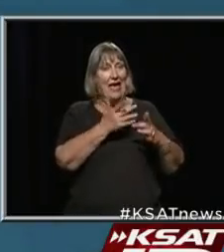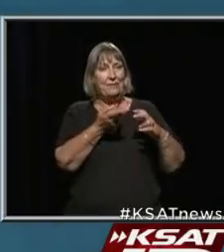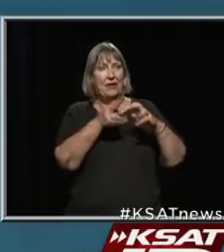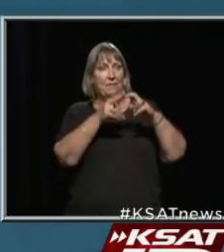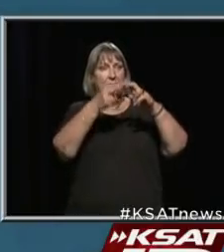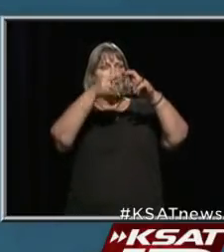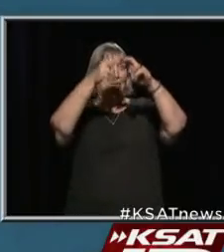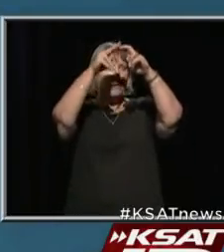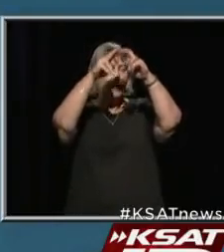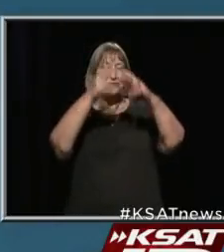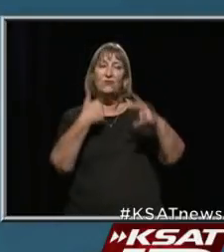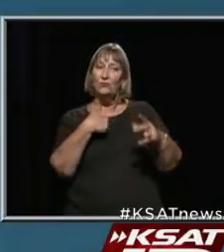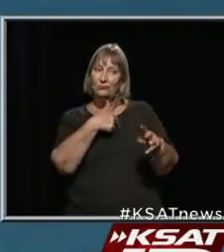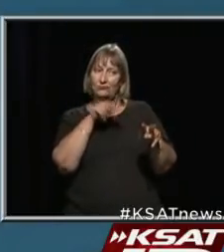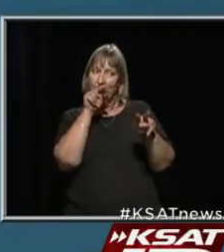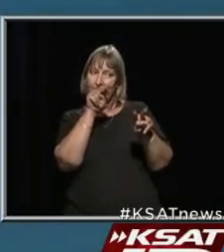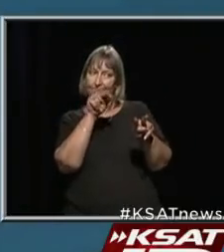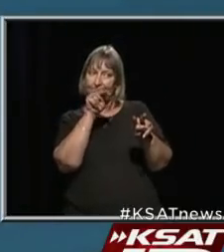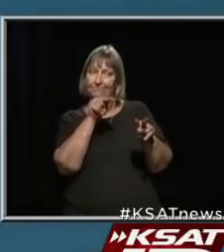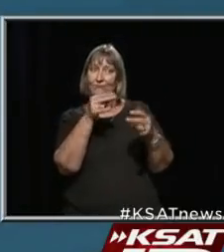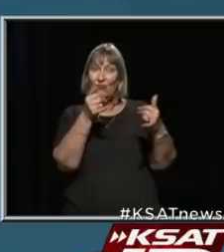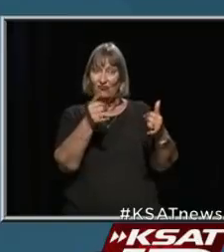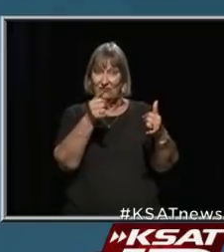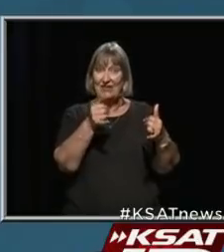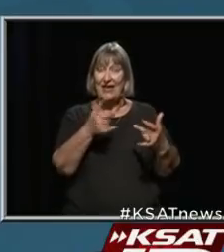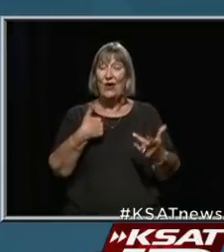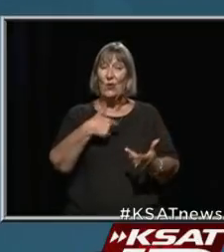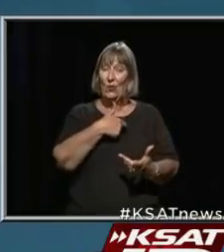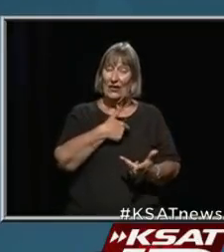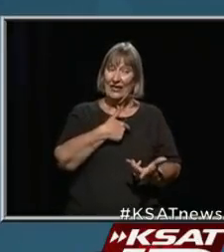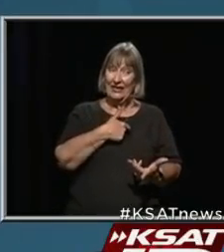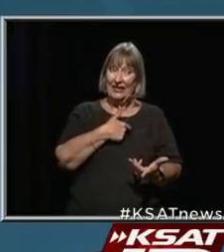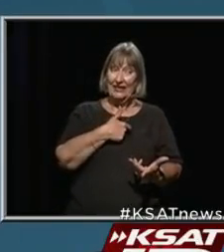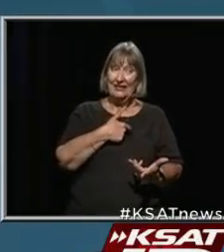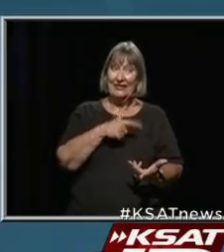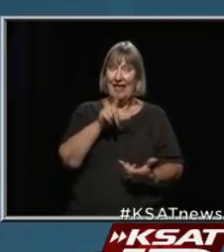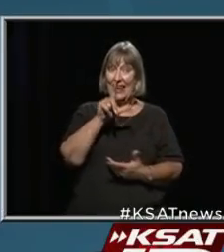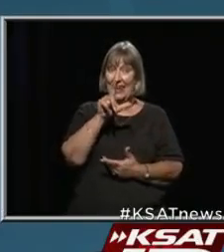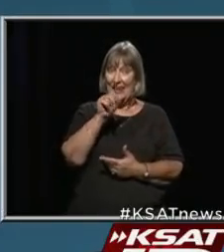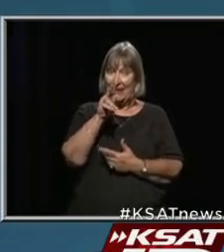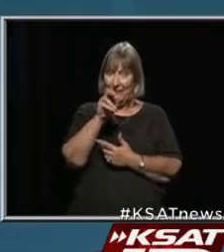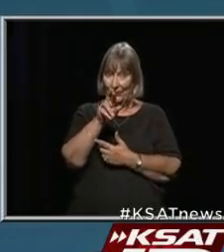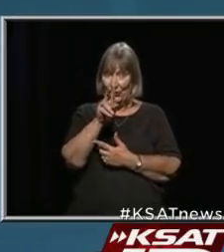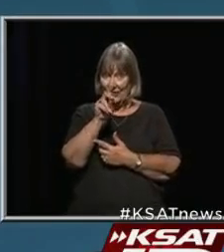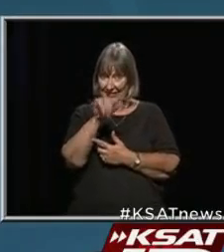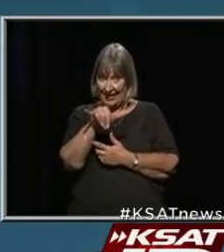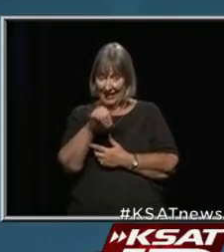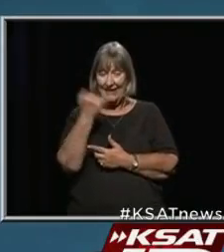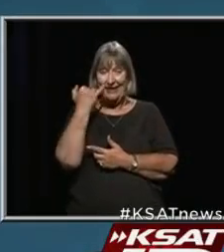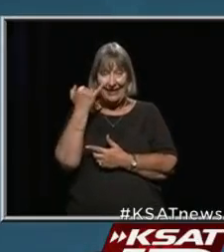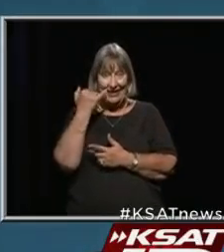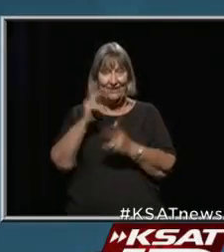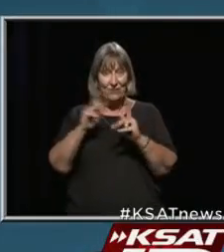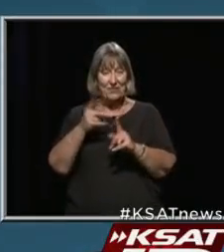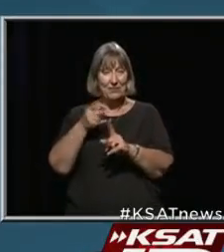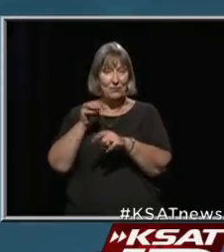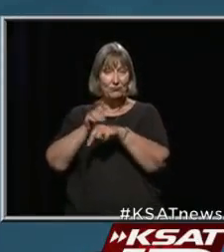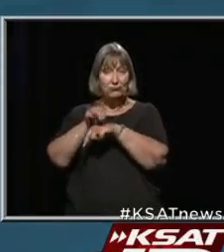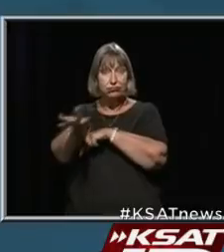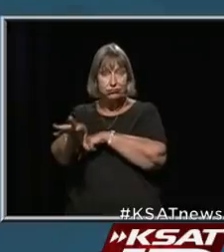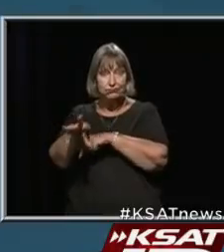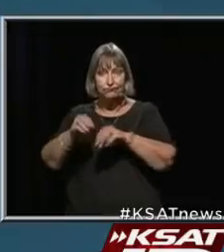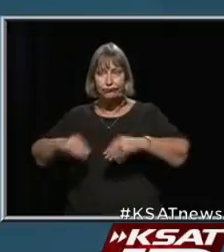certainly watching it closely because we're getting to the point where we'll start to see the Labor Day impacts, if there are any. We remain at